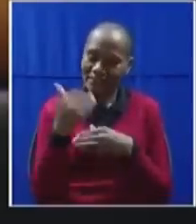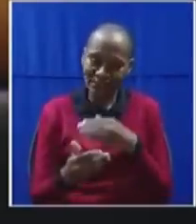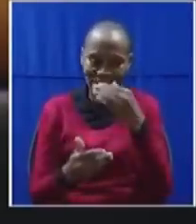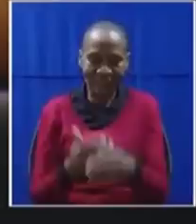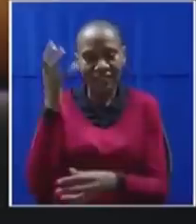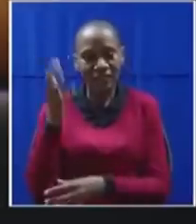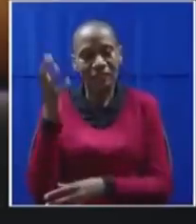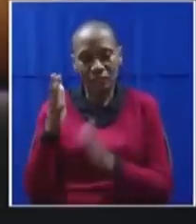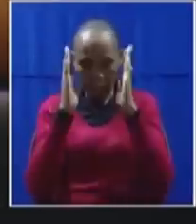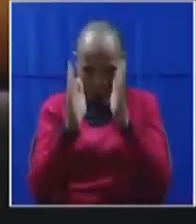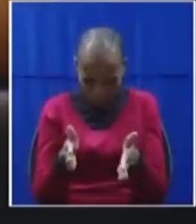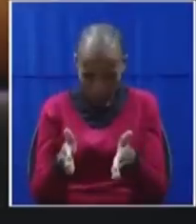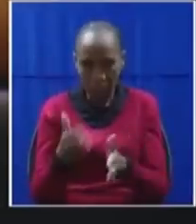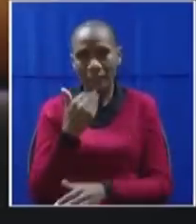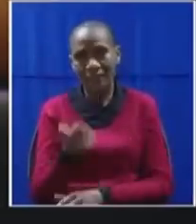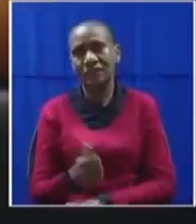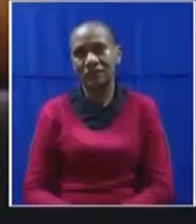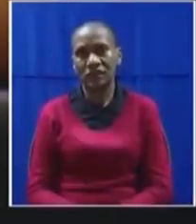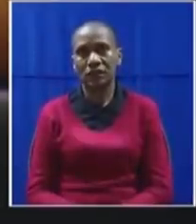your speech?